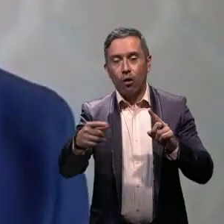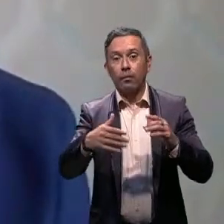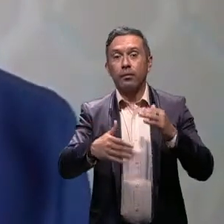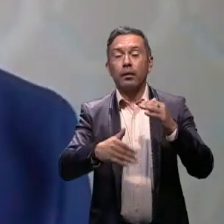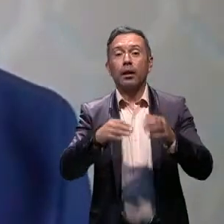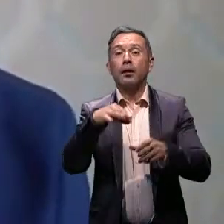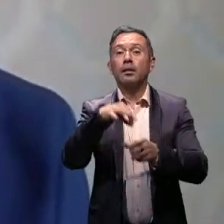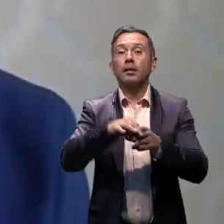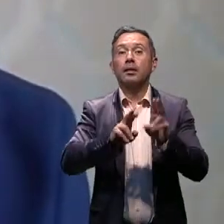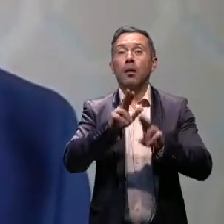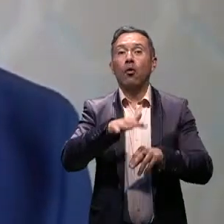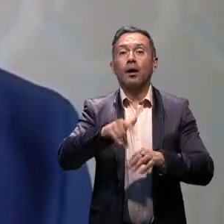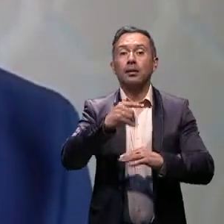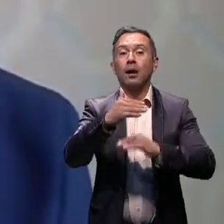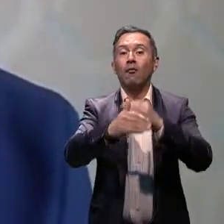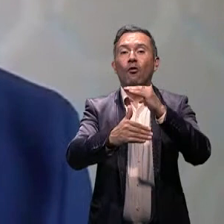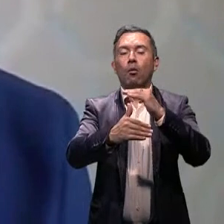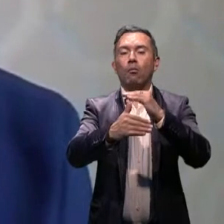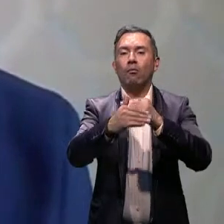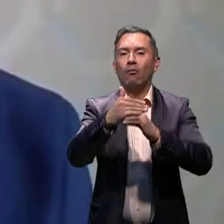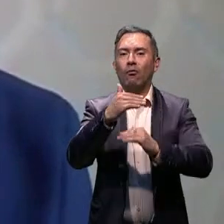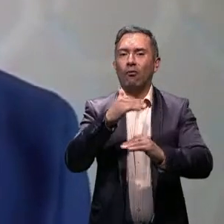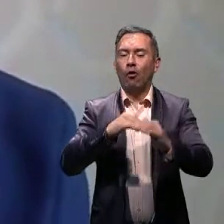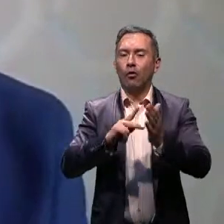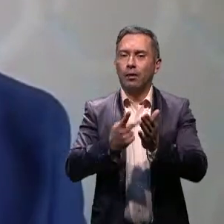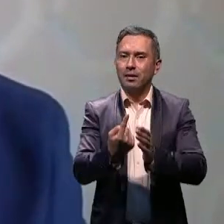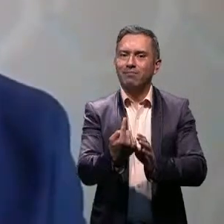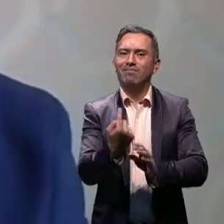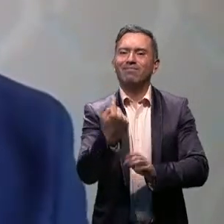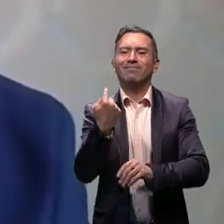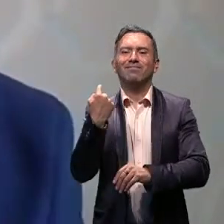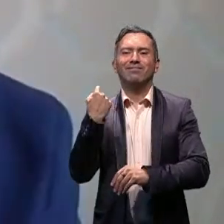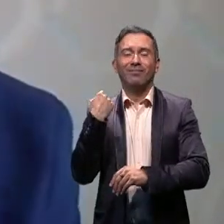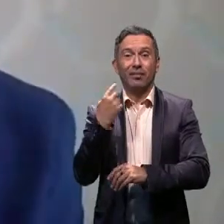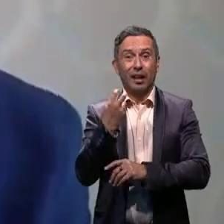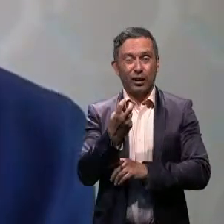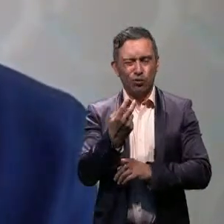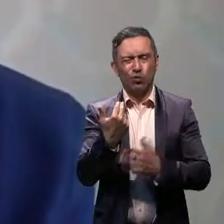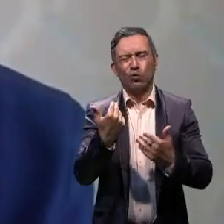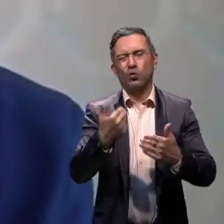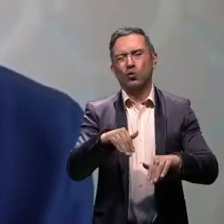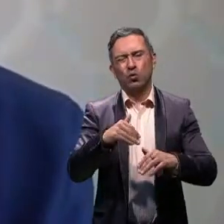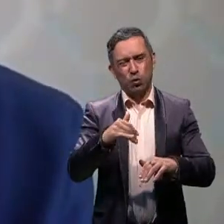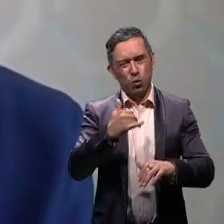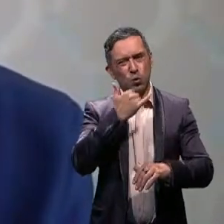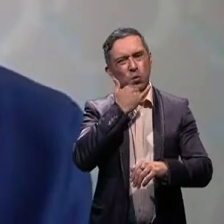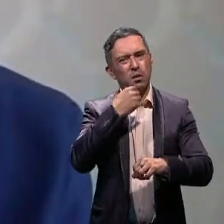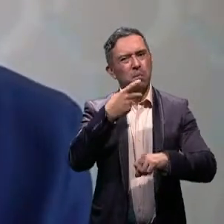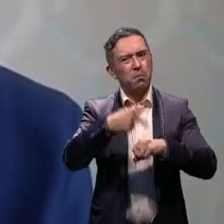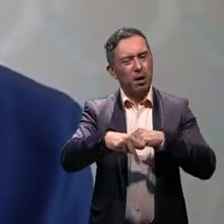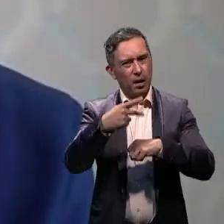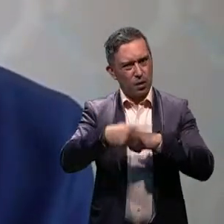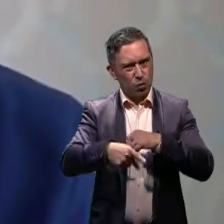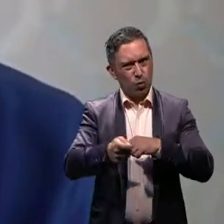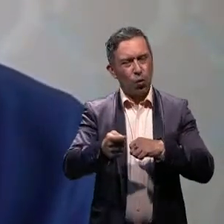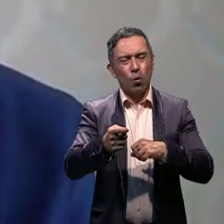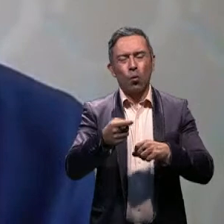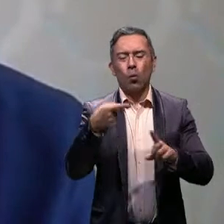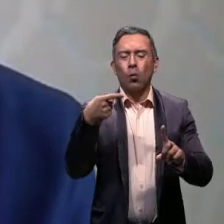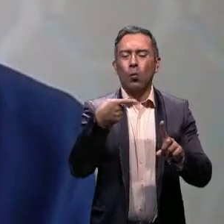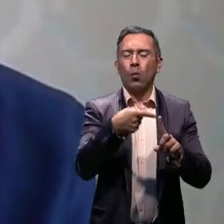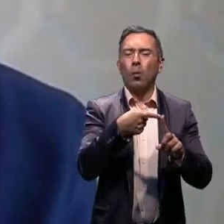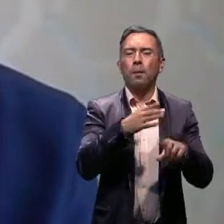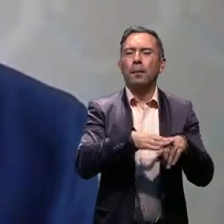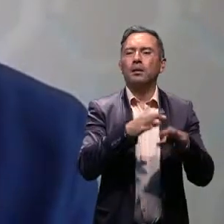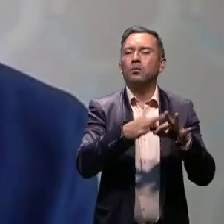general process of democratic backsliding, and this is one of the elements that in a very dangerous manner is weakening one of the